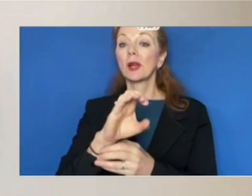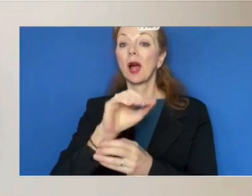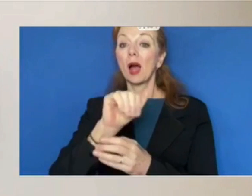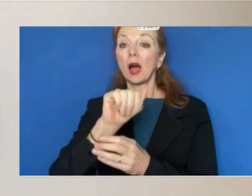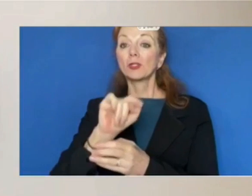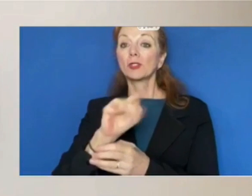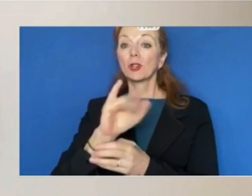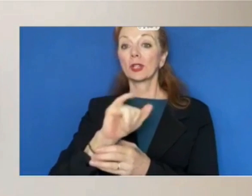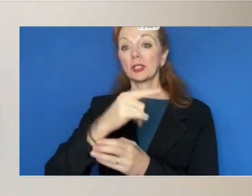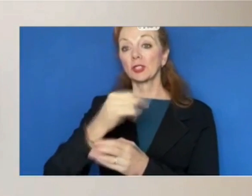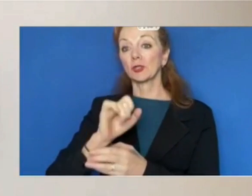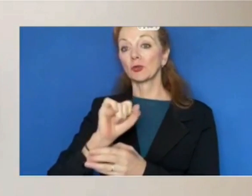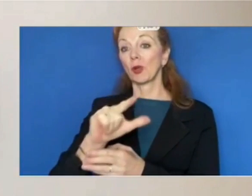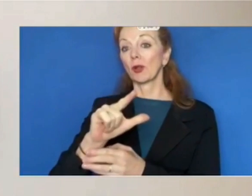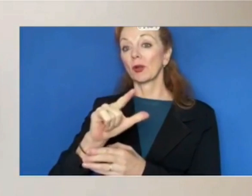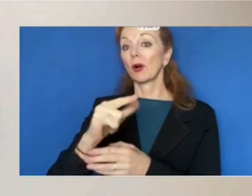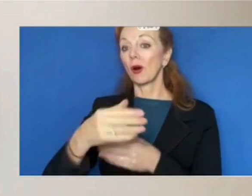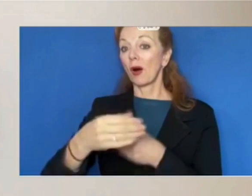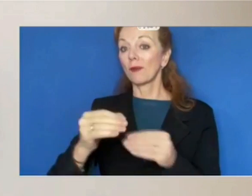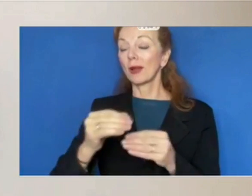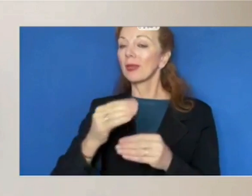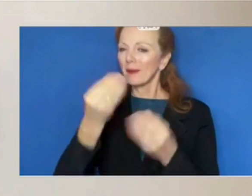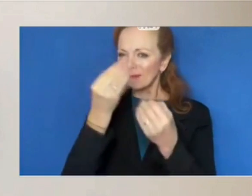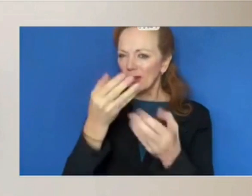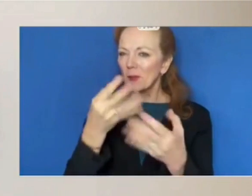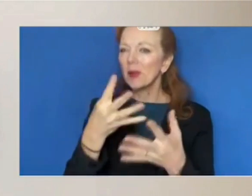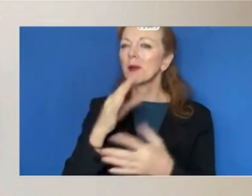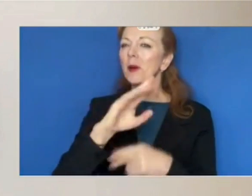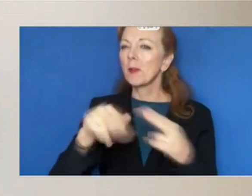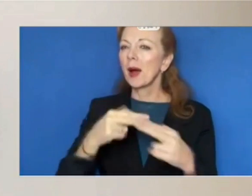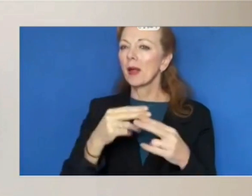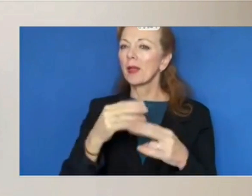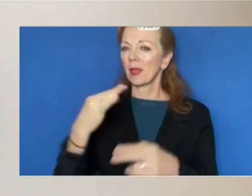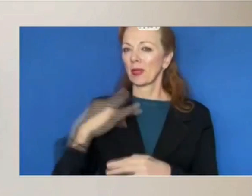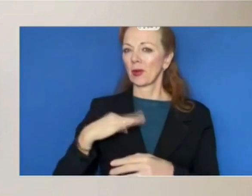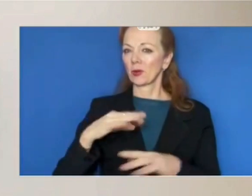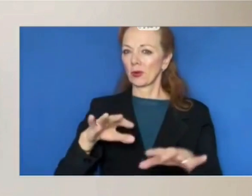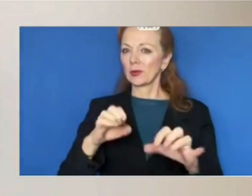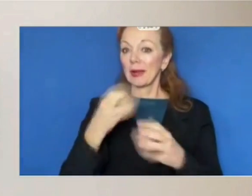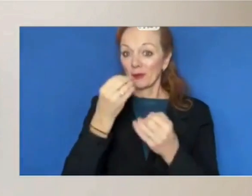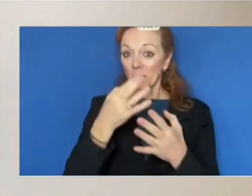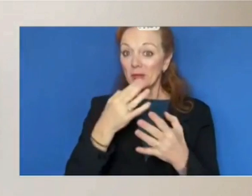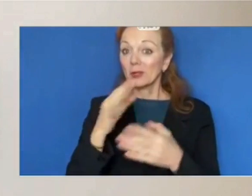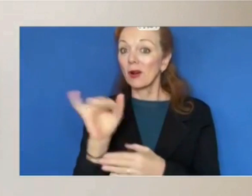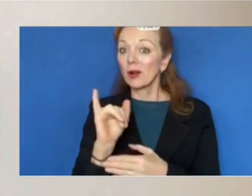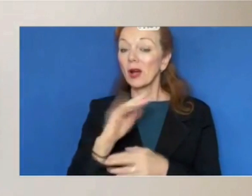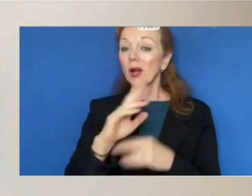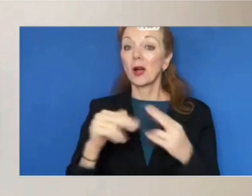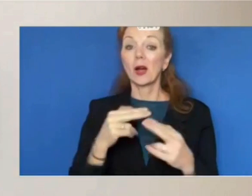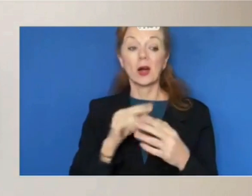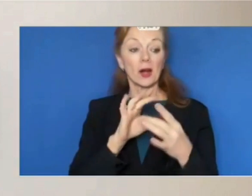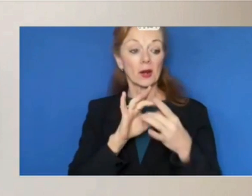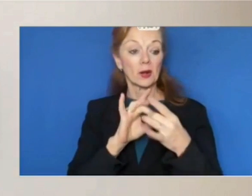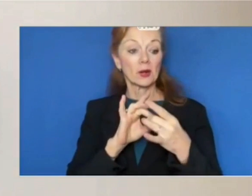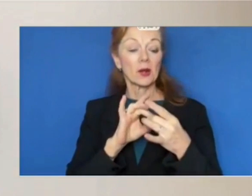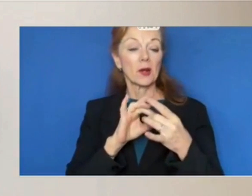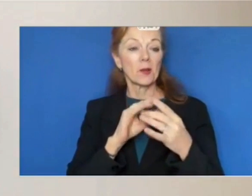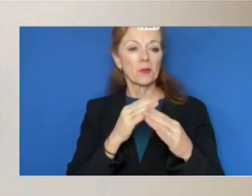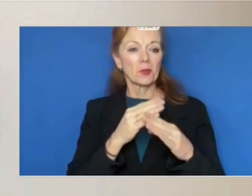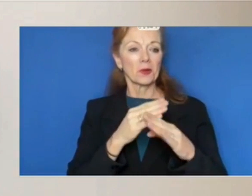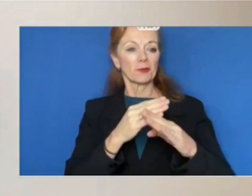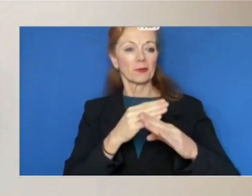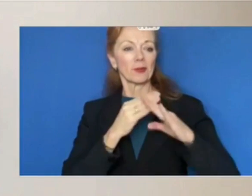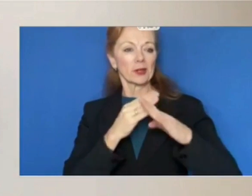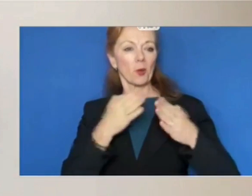have information there in regards to the credit freeze, and also there's information there in regards to preventative measures to protect your